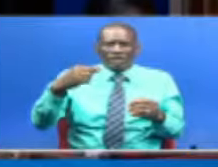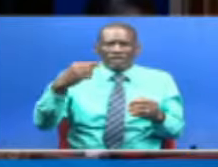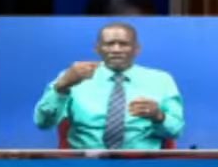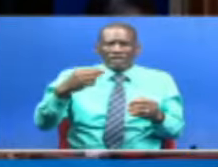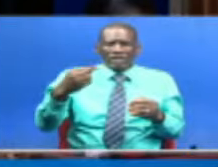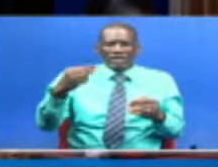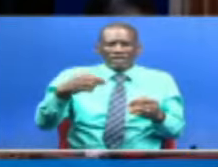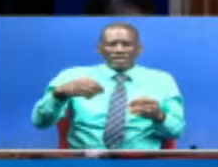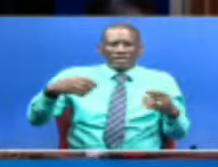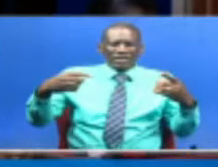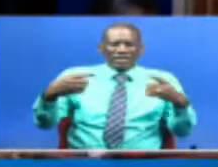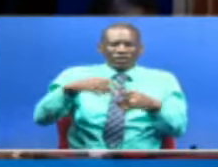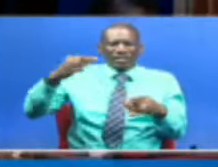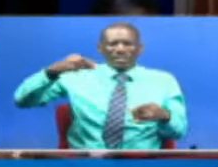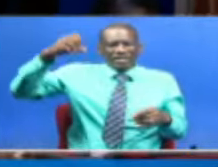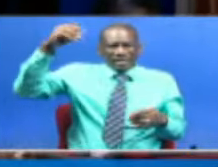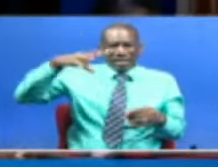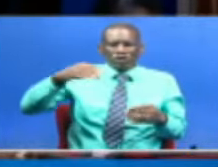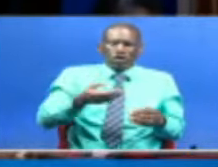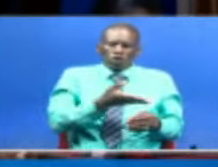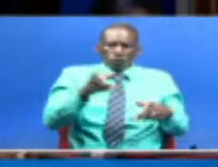of energy, that those people